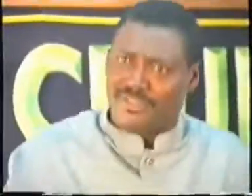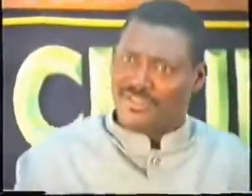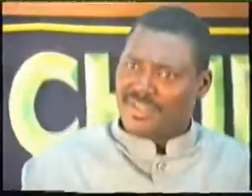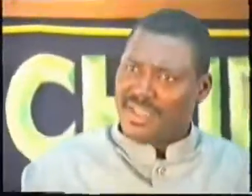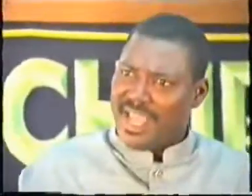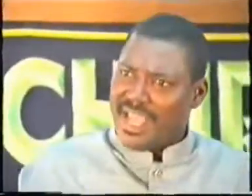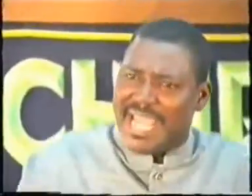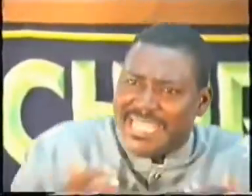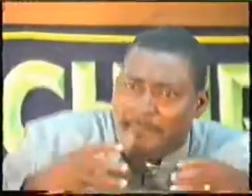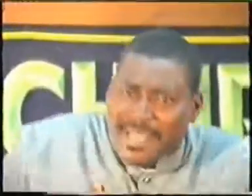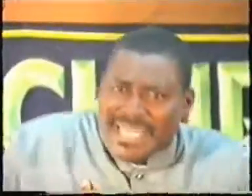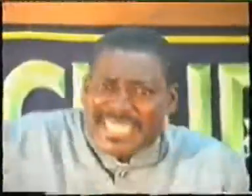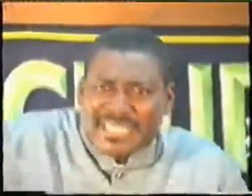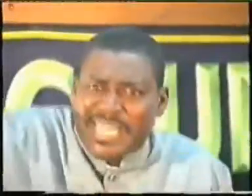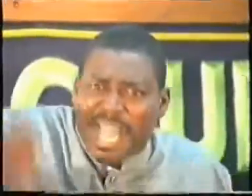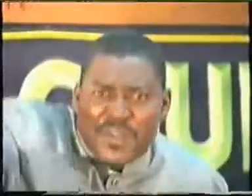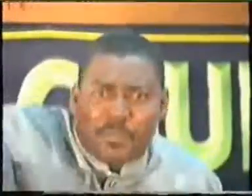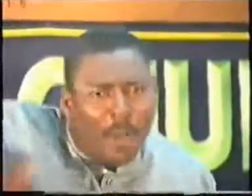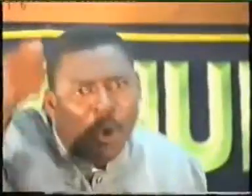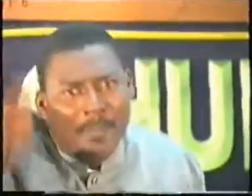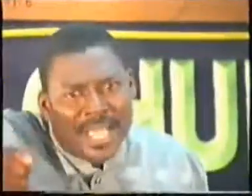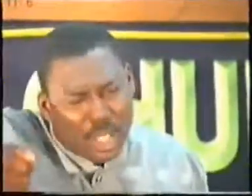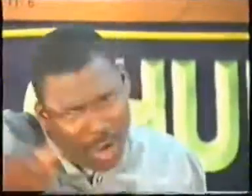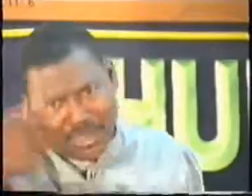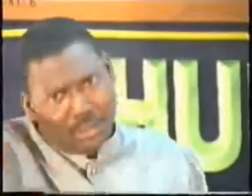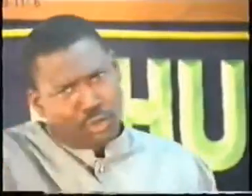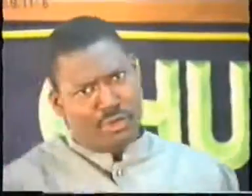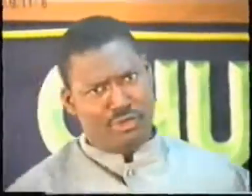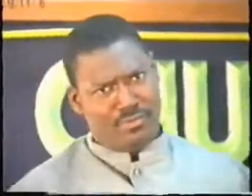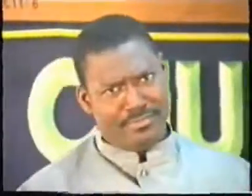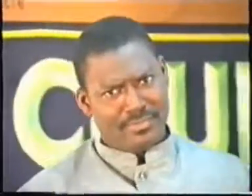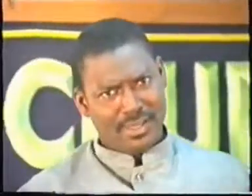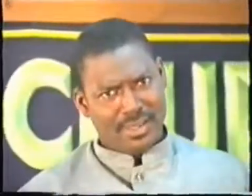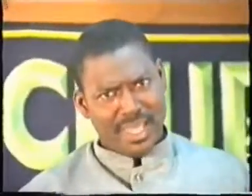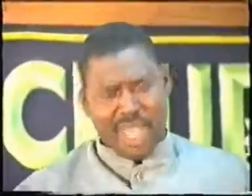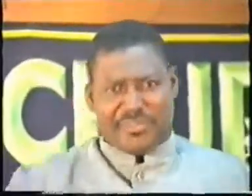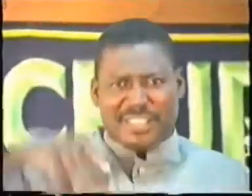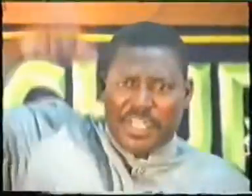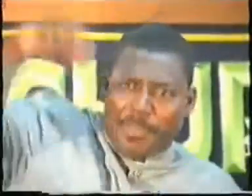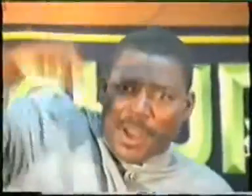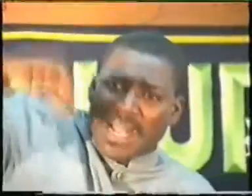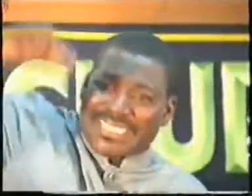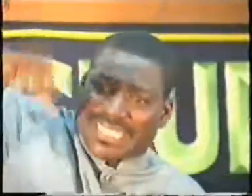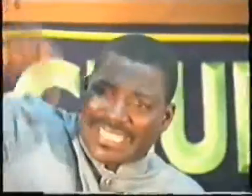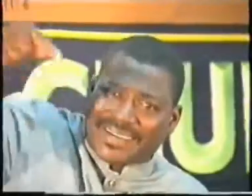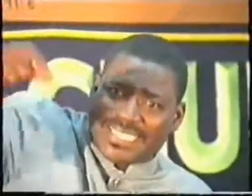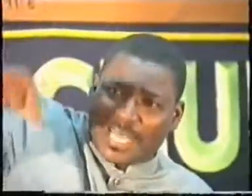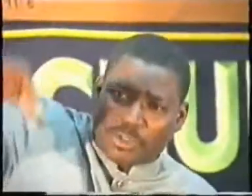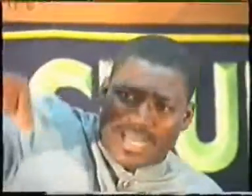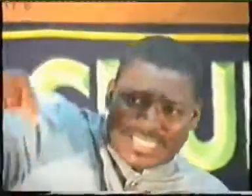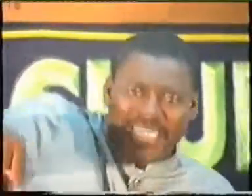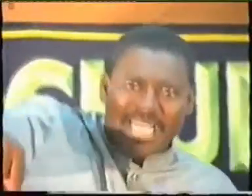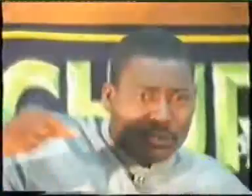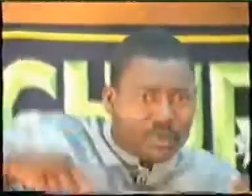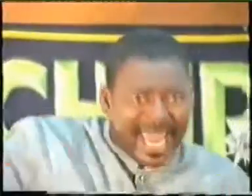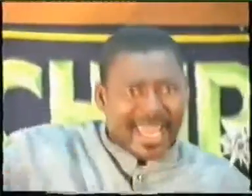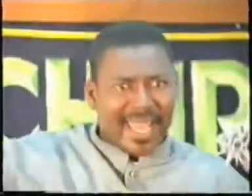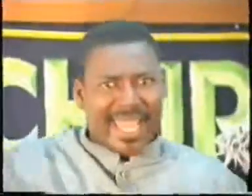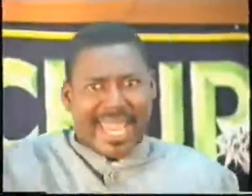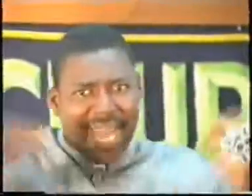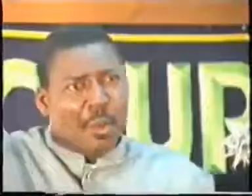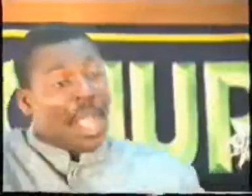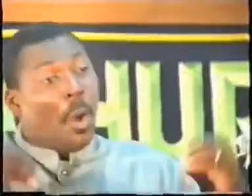yours. And you may necessarily envelope come will be so much to so do. It has so nipa no ankasa tene Christian so mo ase hunu